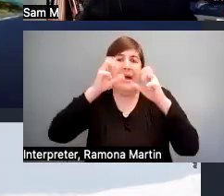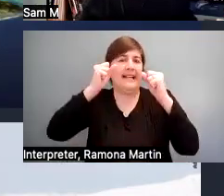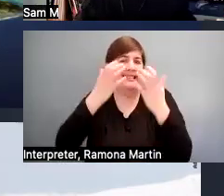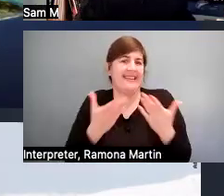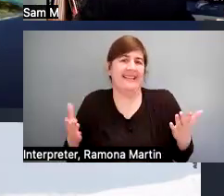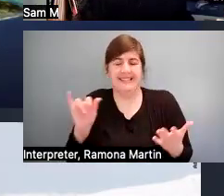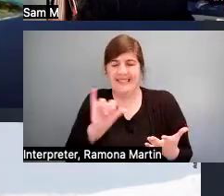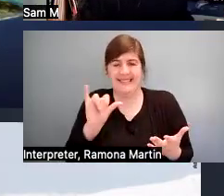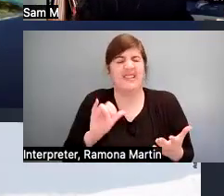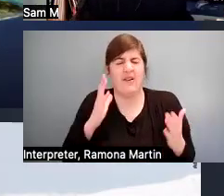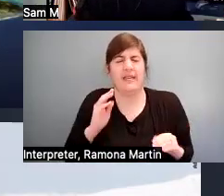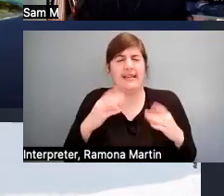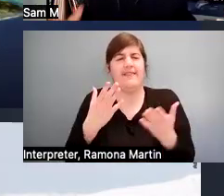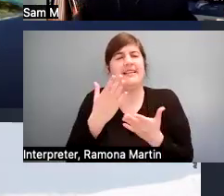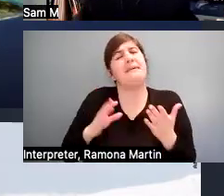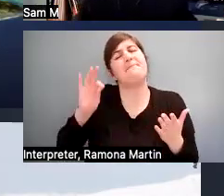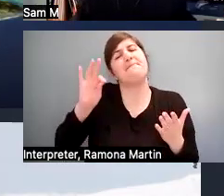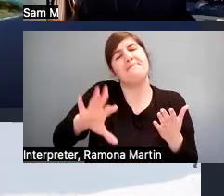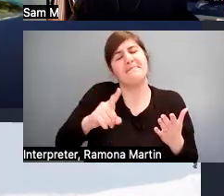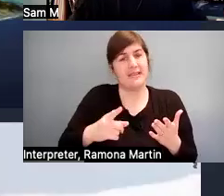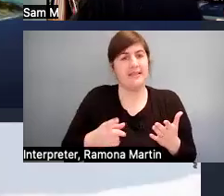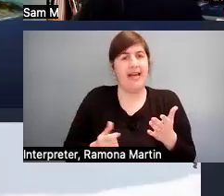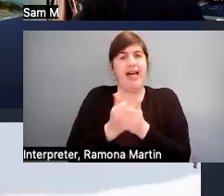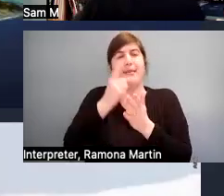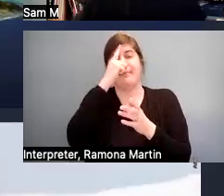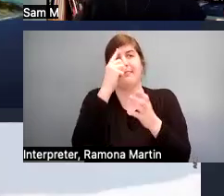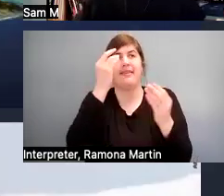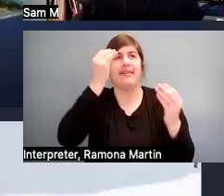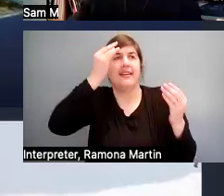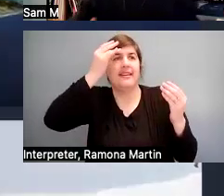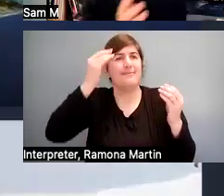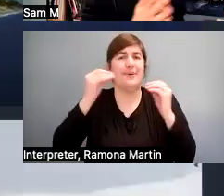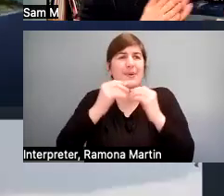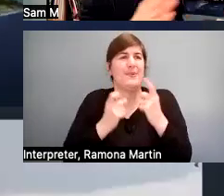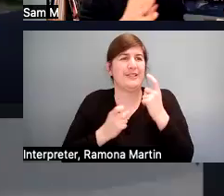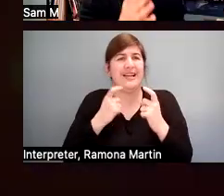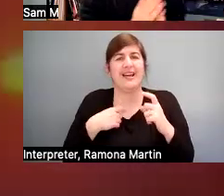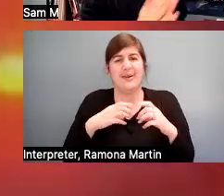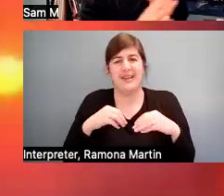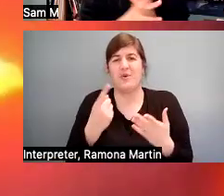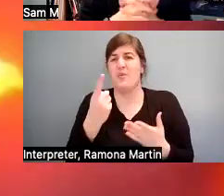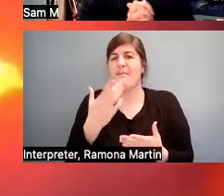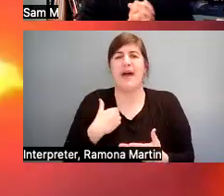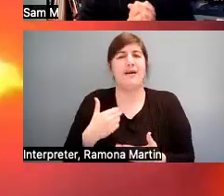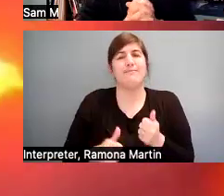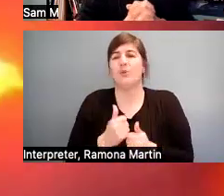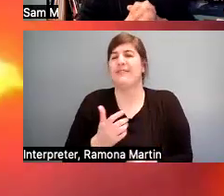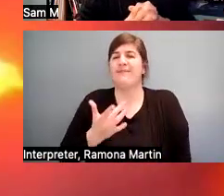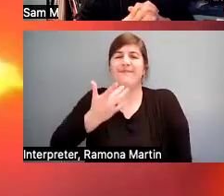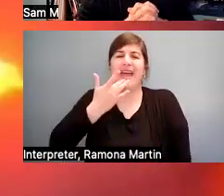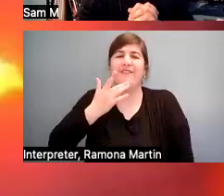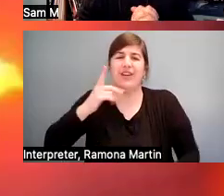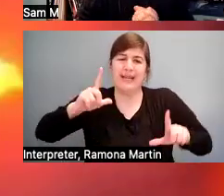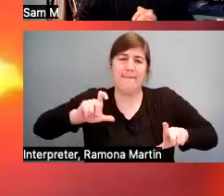just given you a bit of a teaser and maybe even fueled some questions for you. So, I'll leave you with one of my favorite photos that's ever been captured